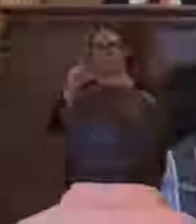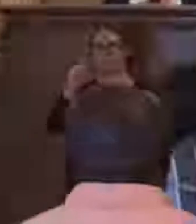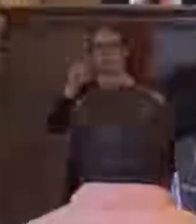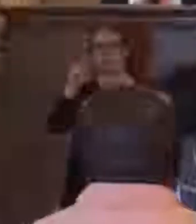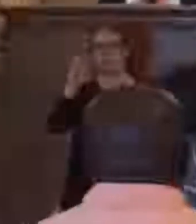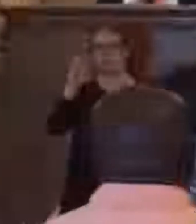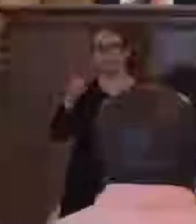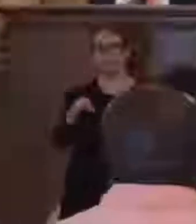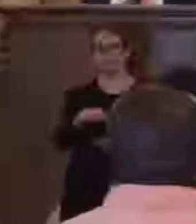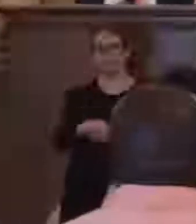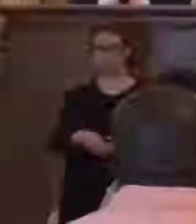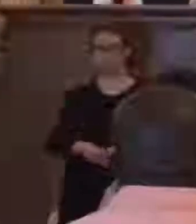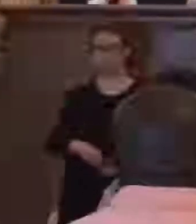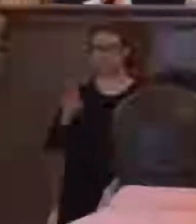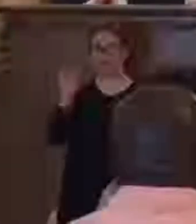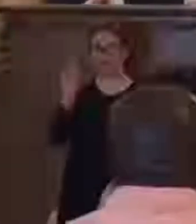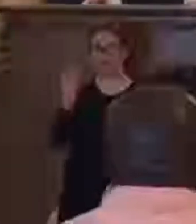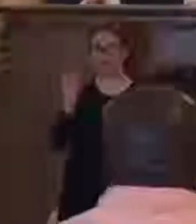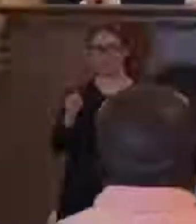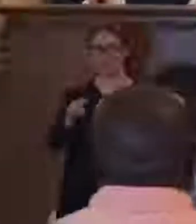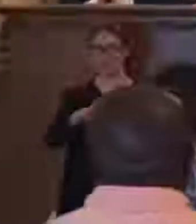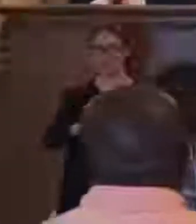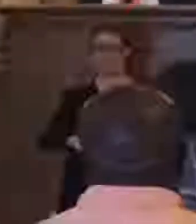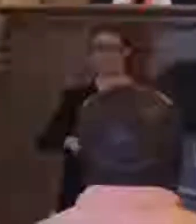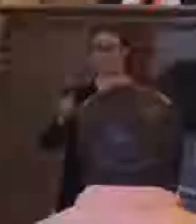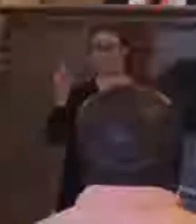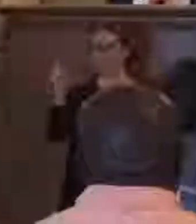18. And we're going to be going to verse 1.